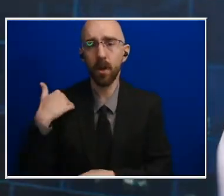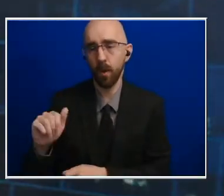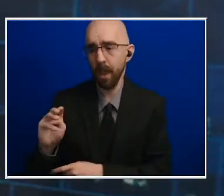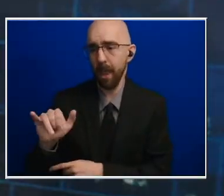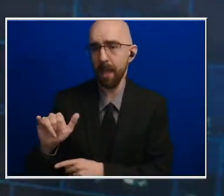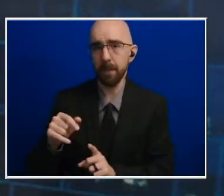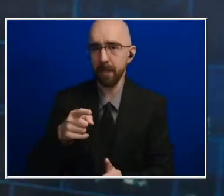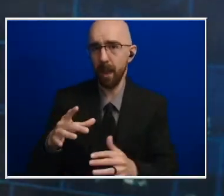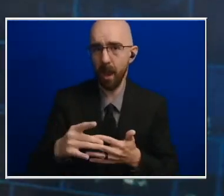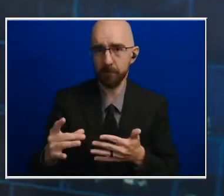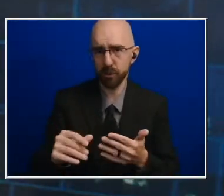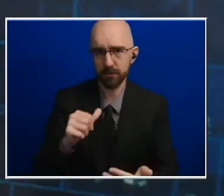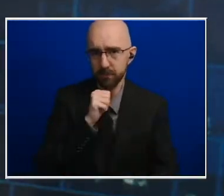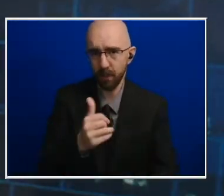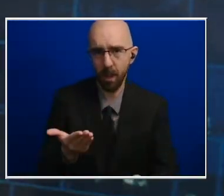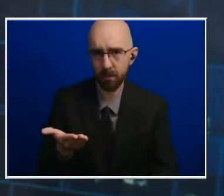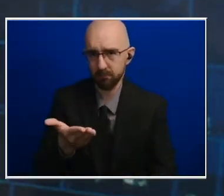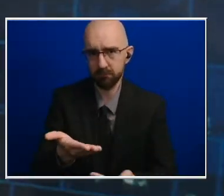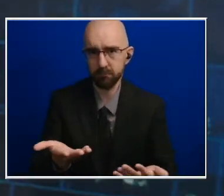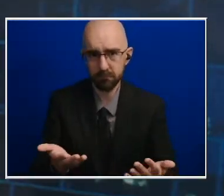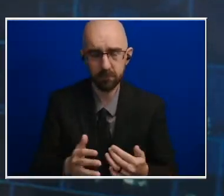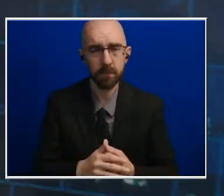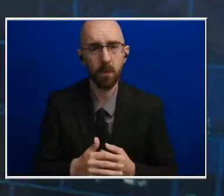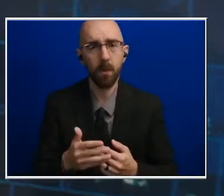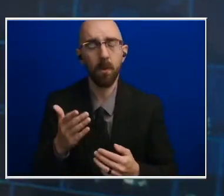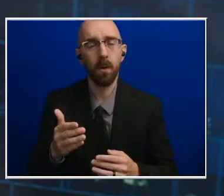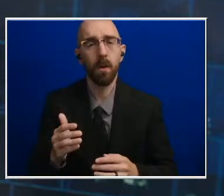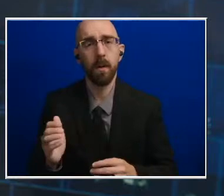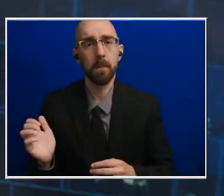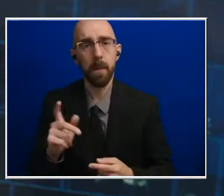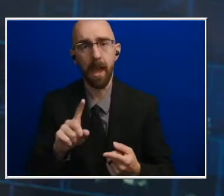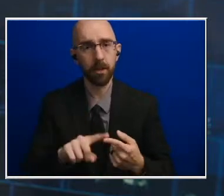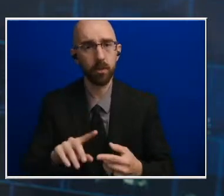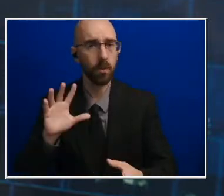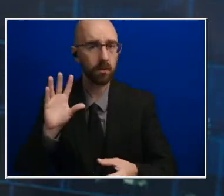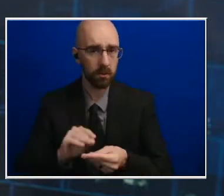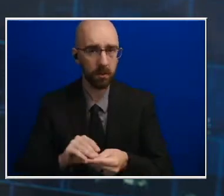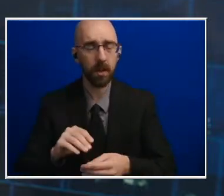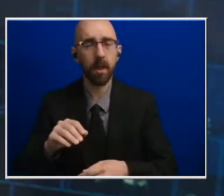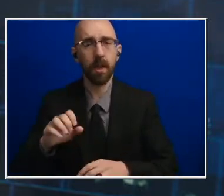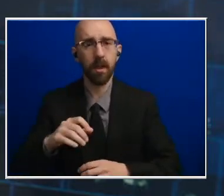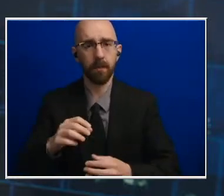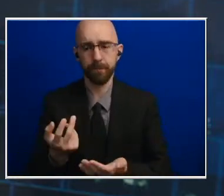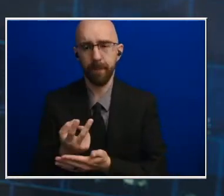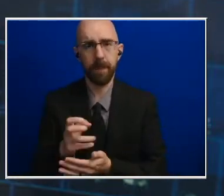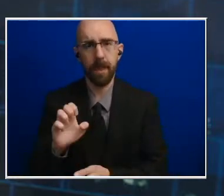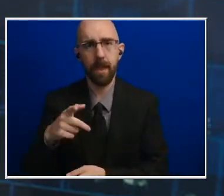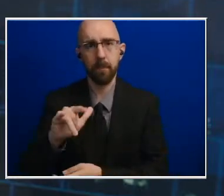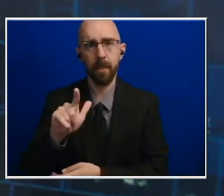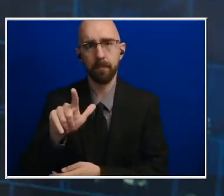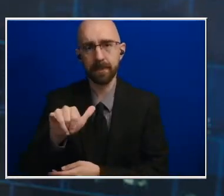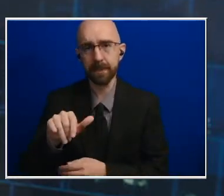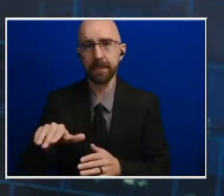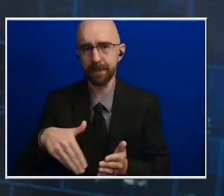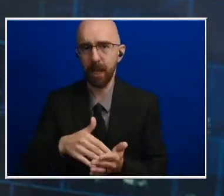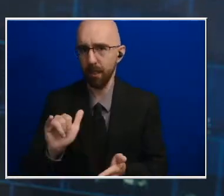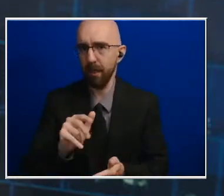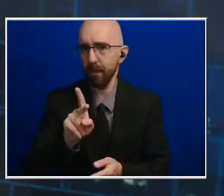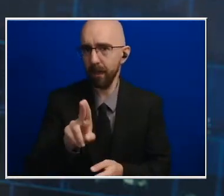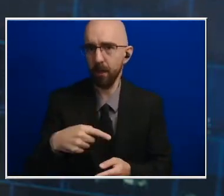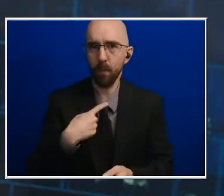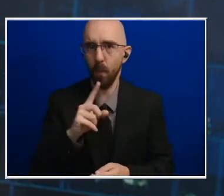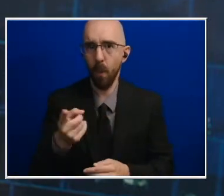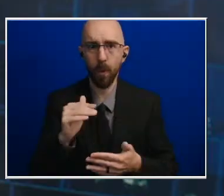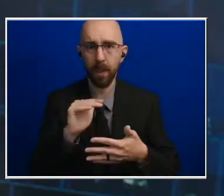Amy. So go back to a comprehensive epilepsy center. Like here at KU, we're the only level 4